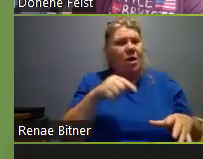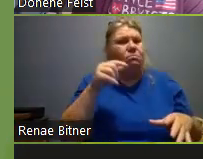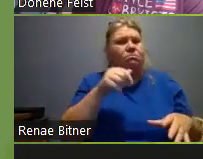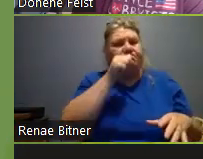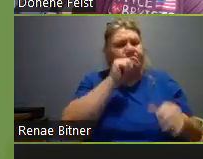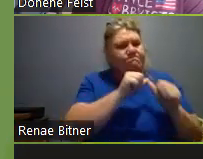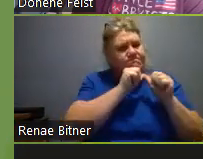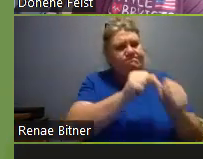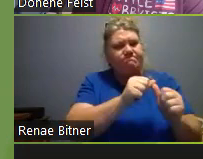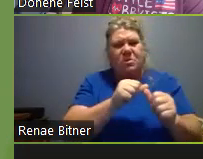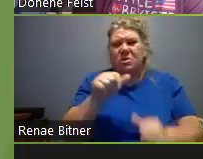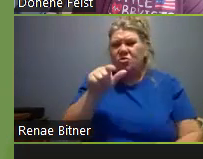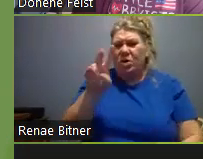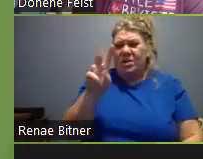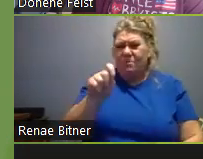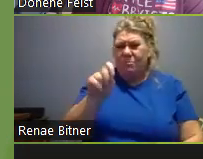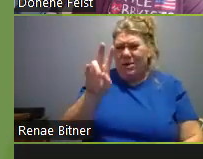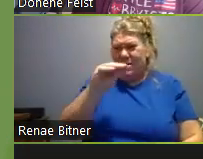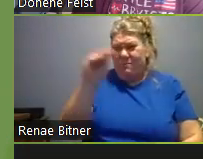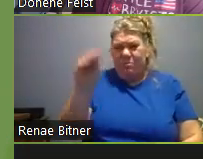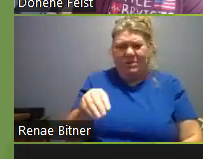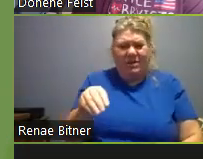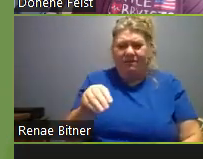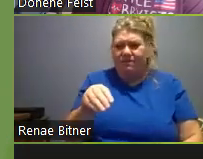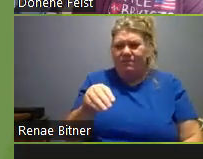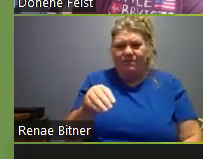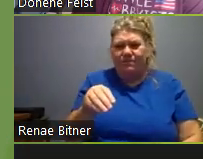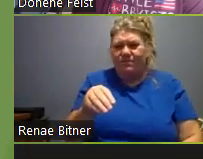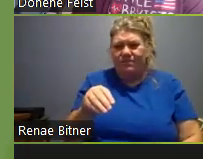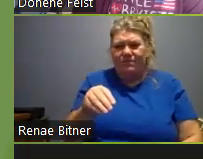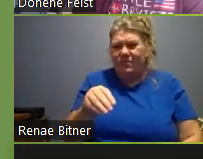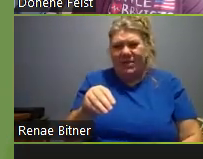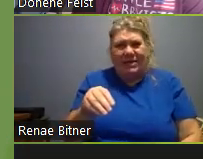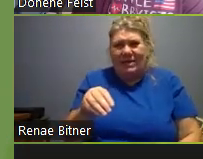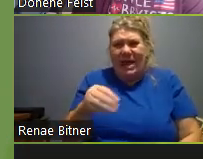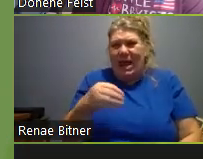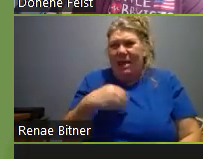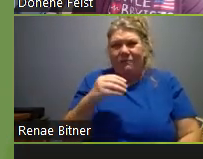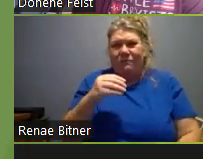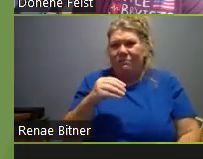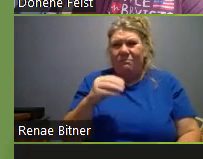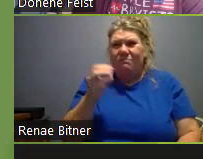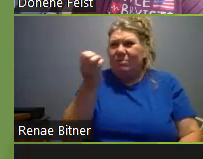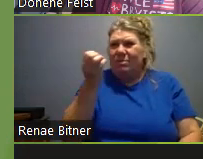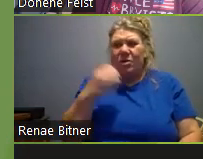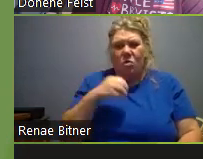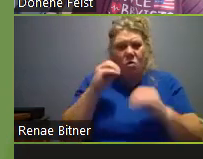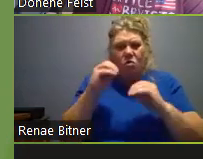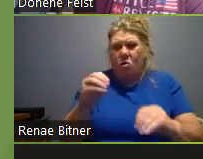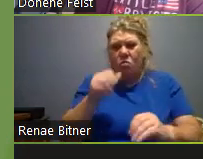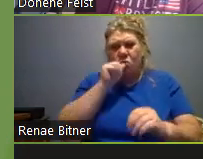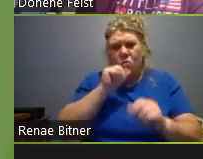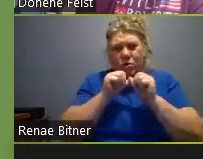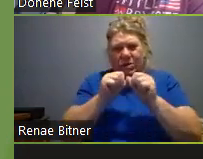and 27.7% don't demonstrate some resilience in having a child with a chronic